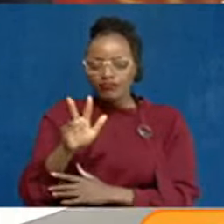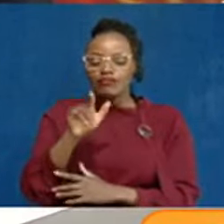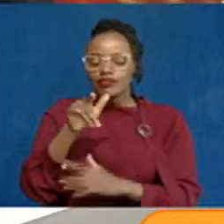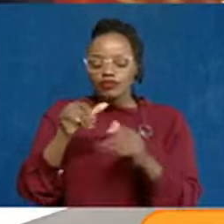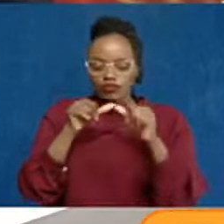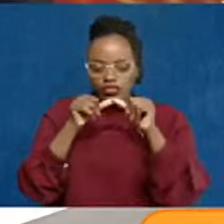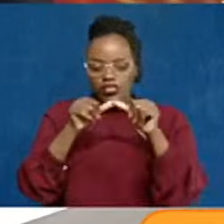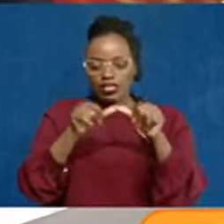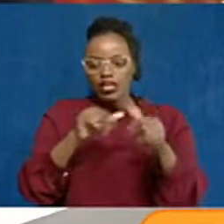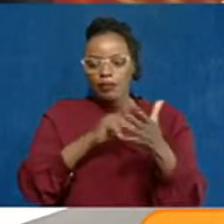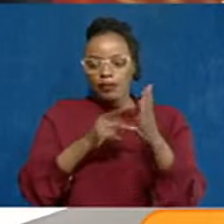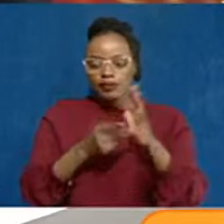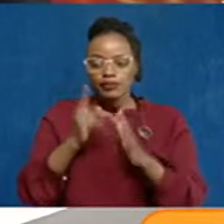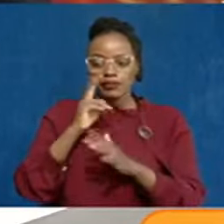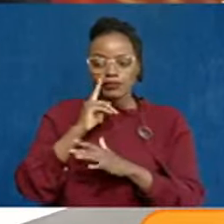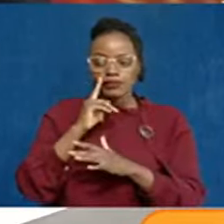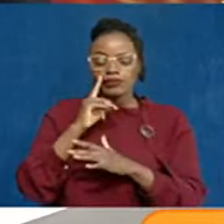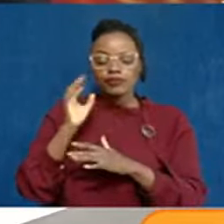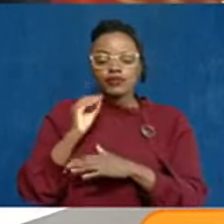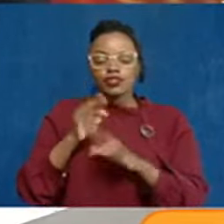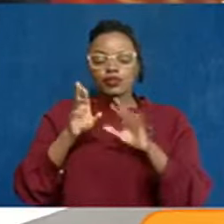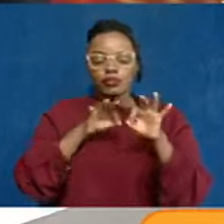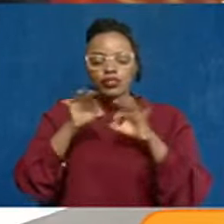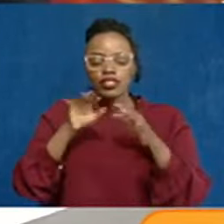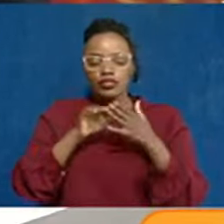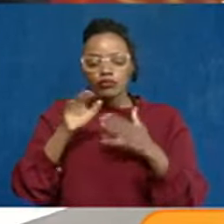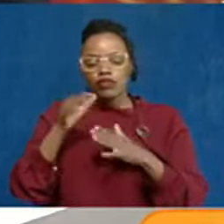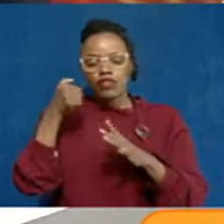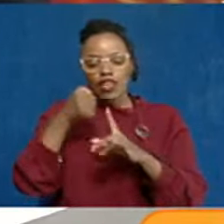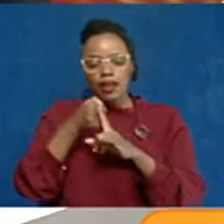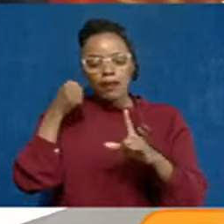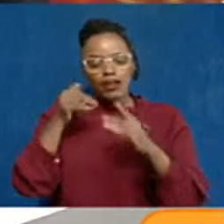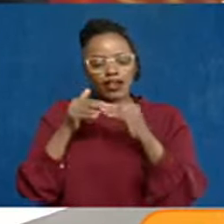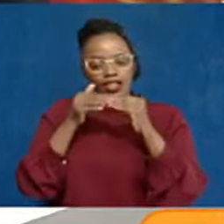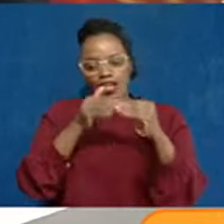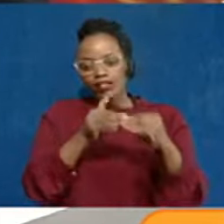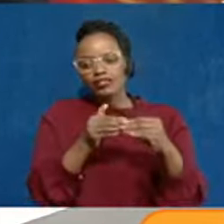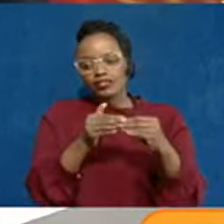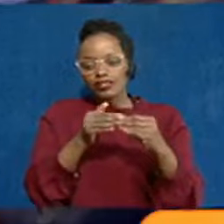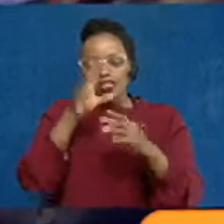sustainable projects. Jimmy Mbogo now takes us through those impact-led investments.